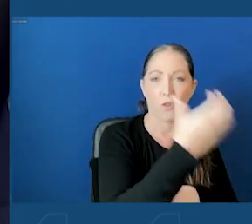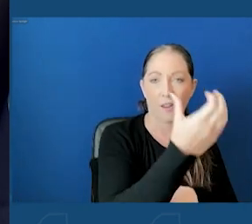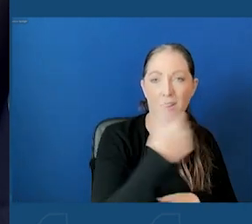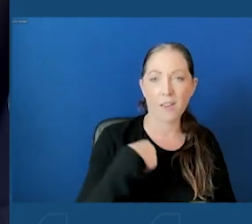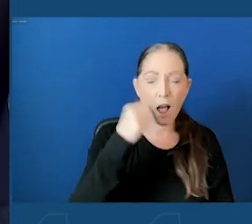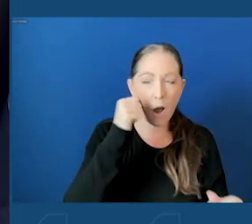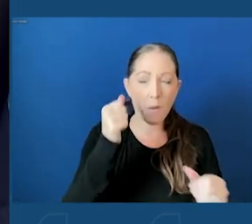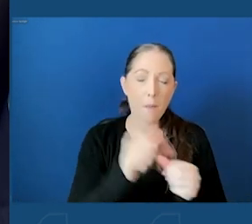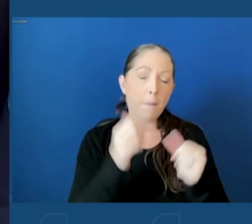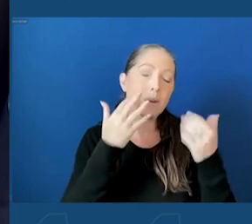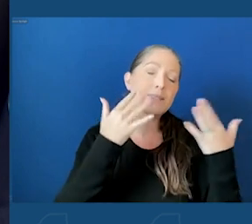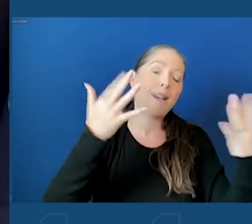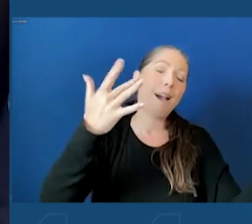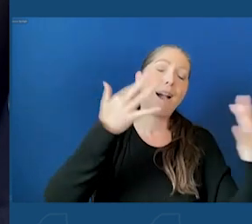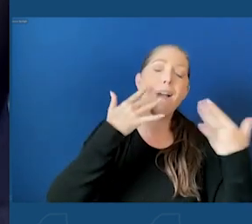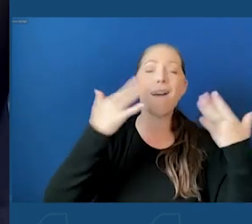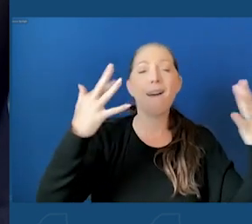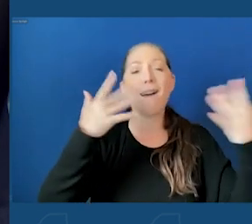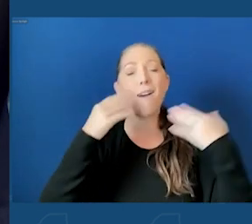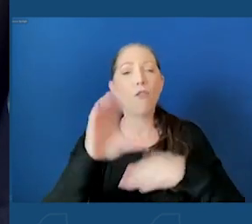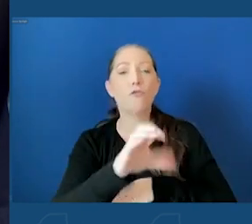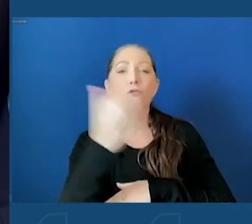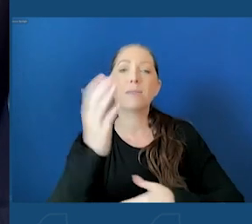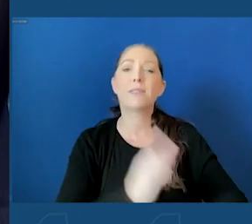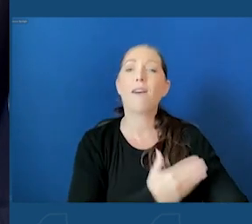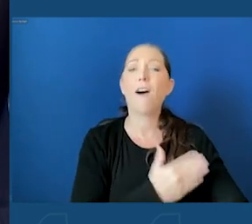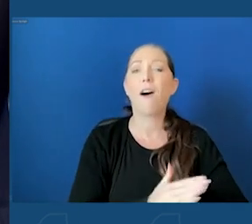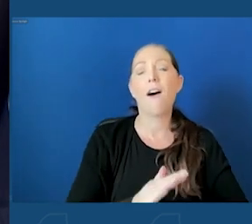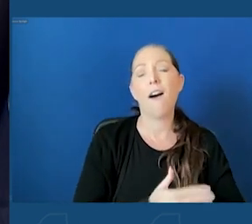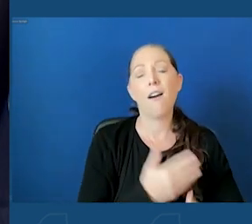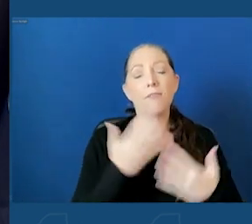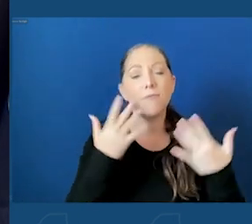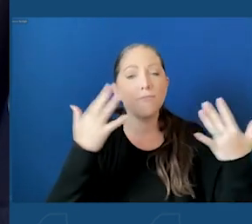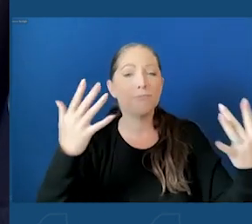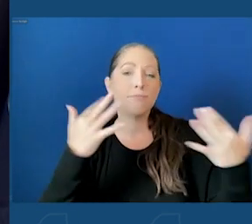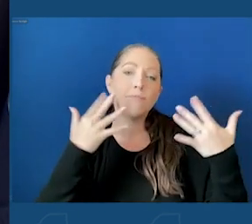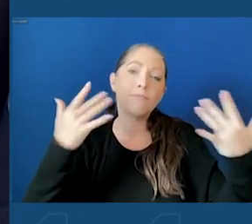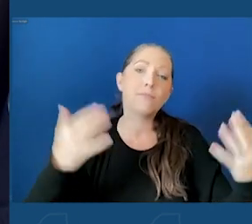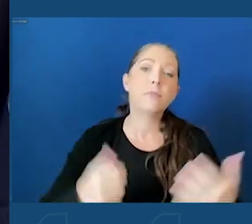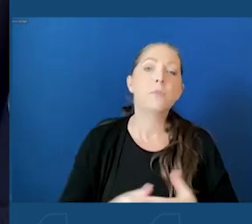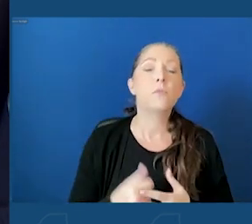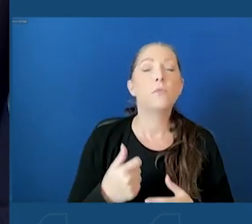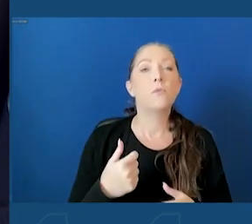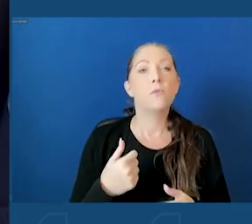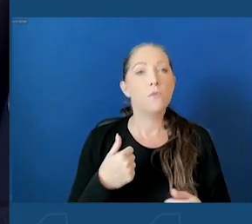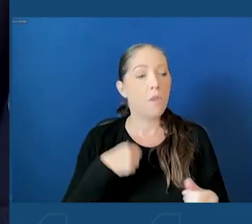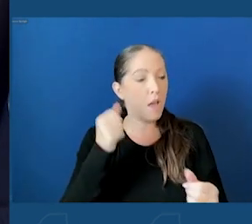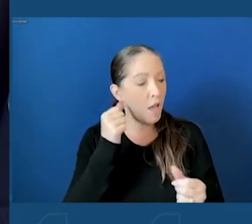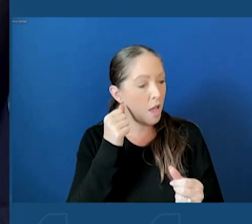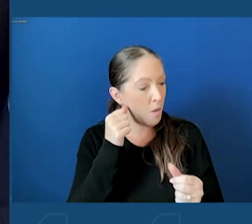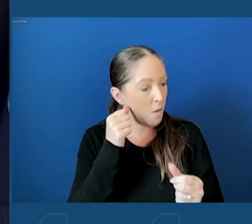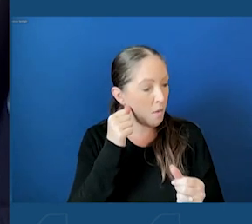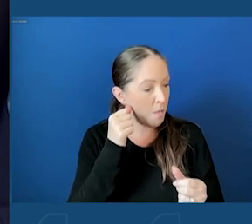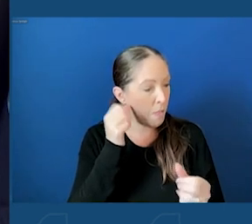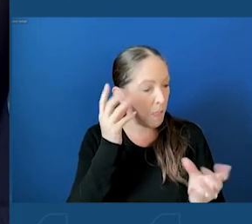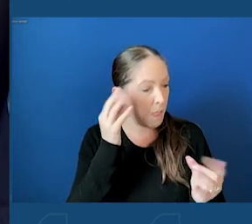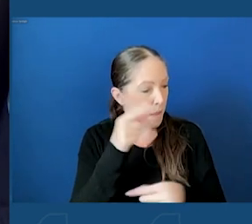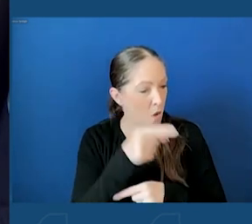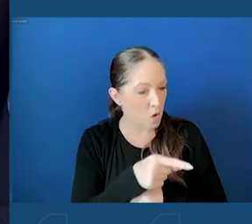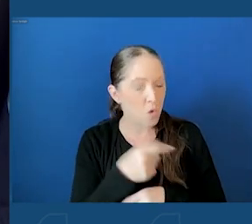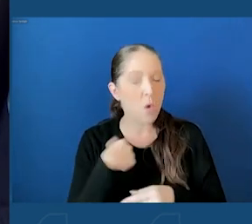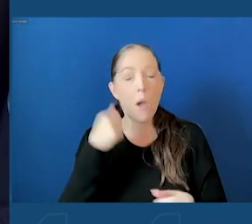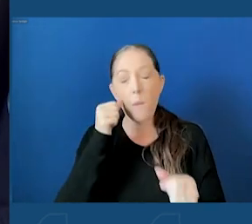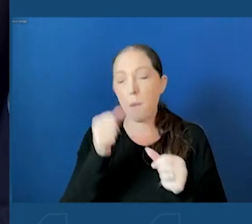carols. And when I think of Peter, I think of that Rudyard Kipling quote